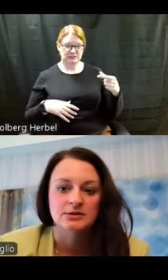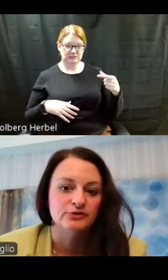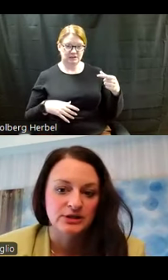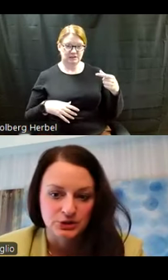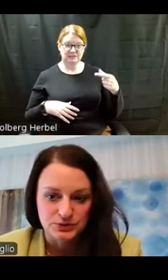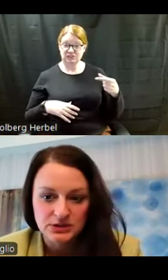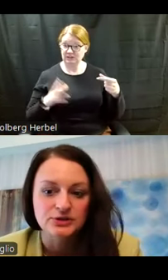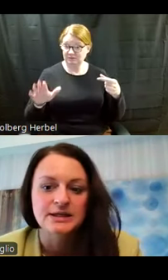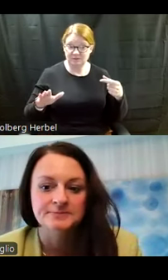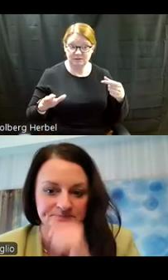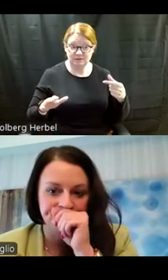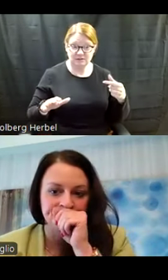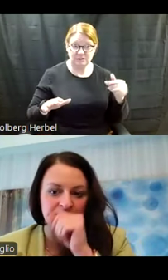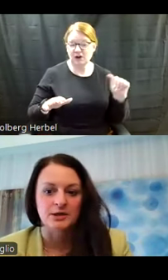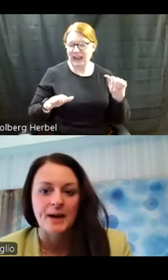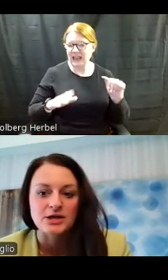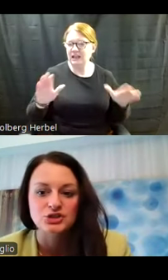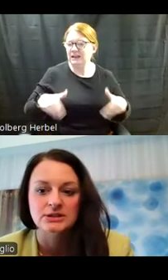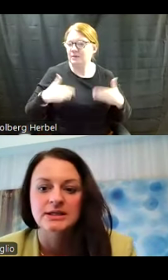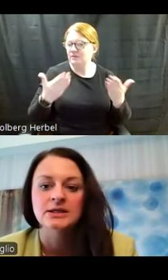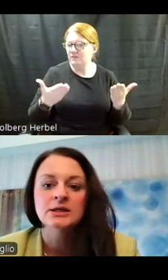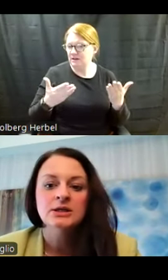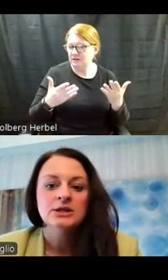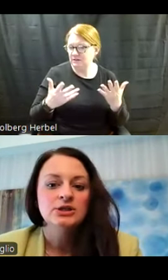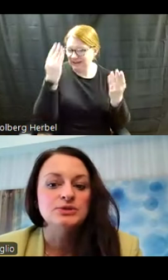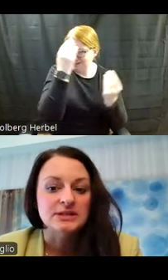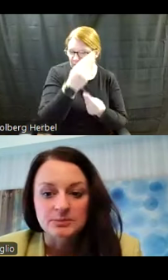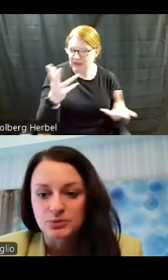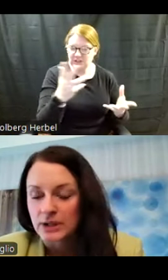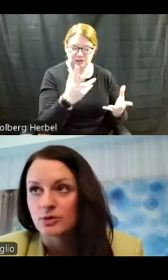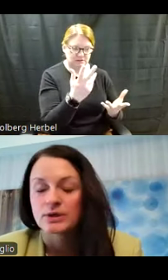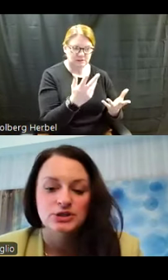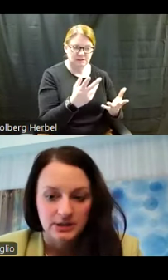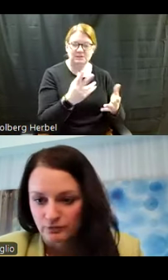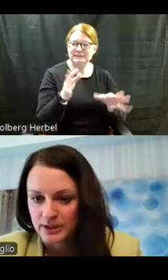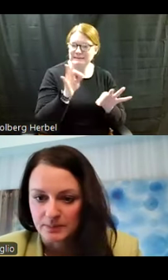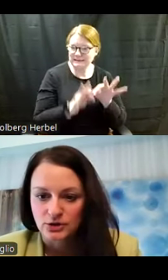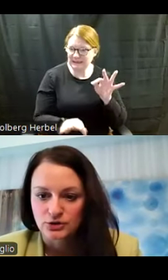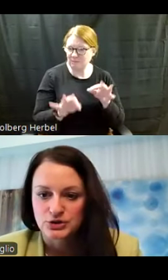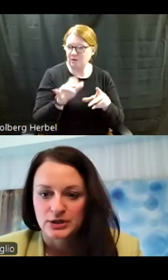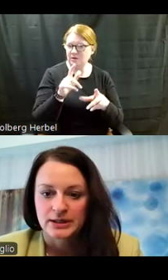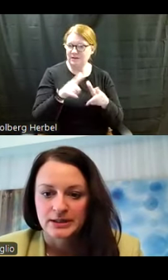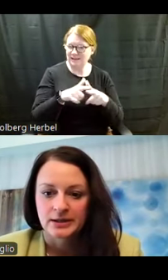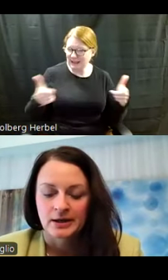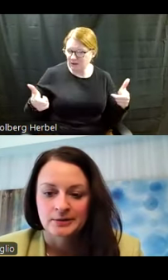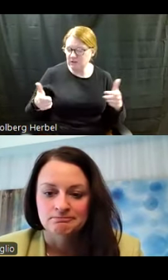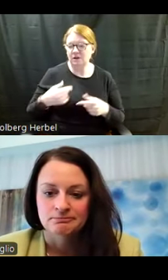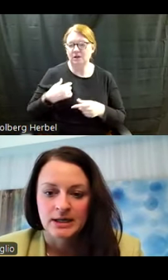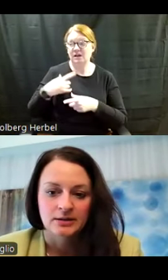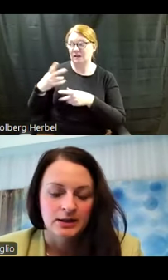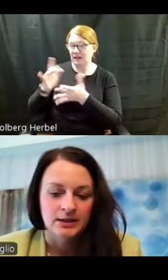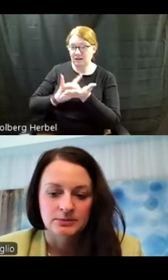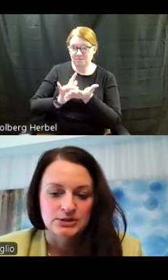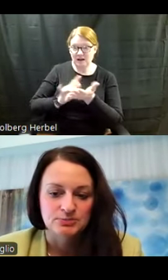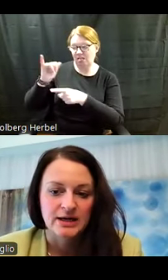again, delivering the news clearly and compassionately, using simple language, again, avoiding medical jargon,